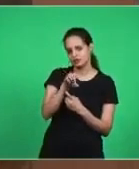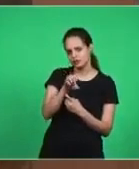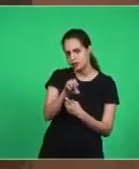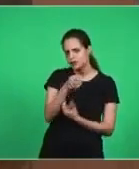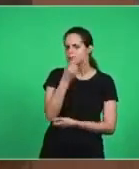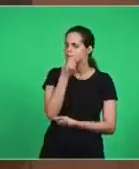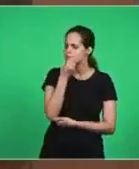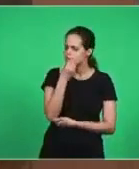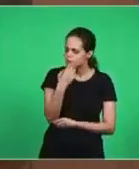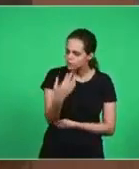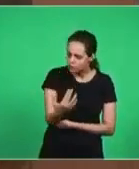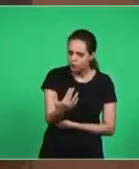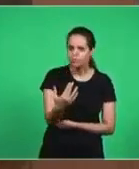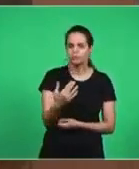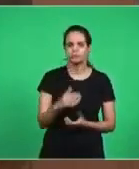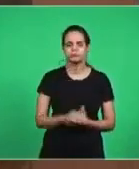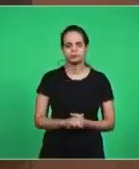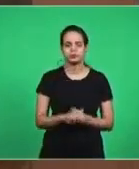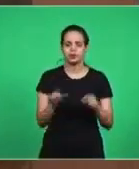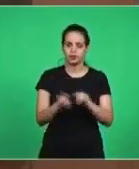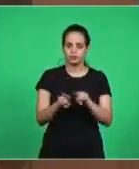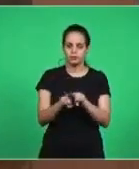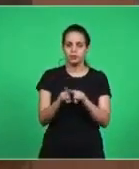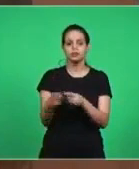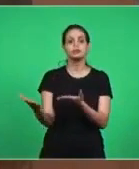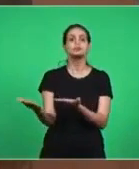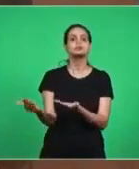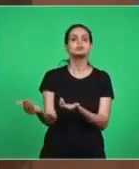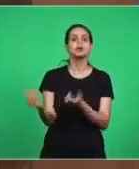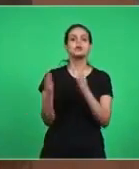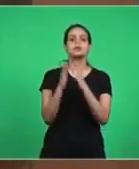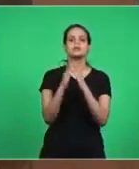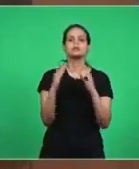your message. So, the youth from the church,